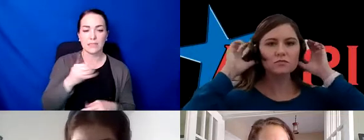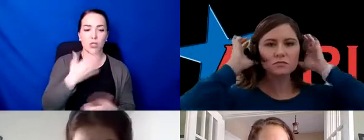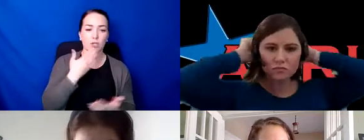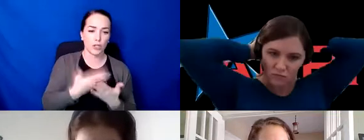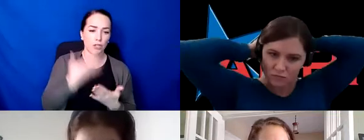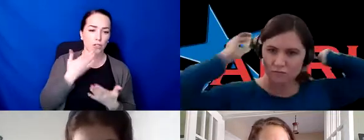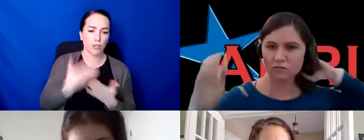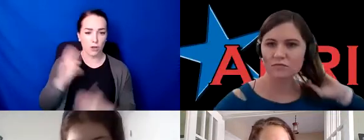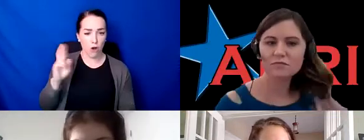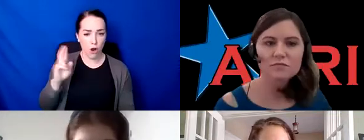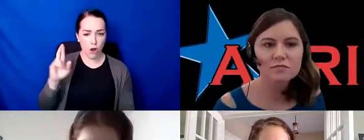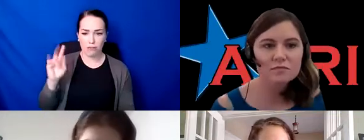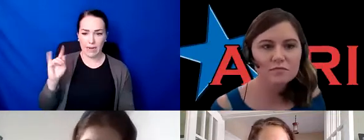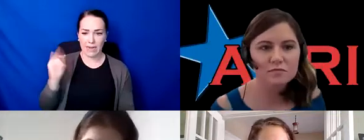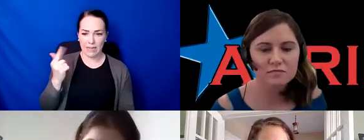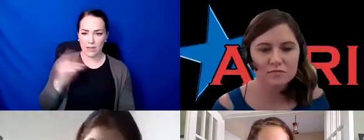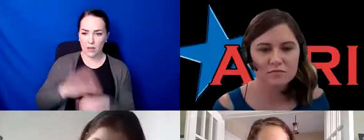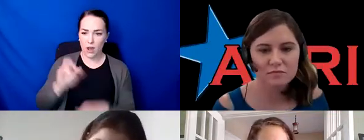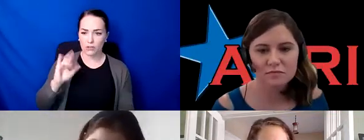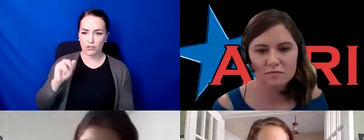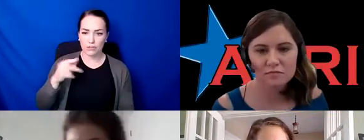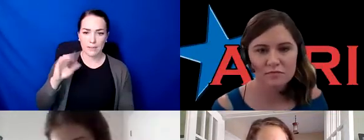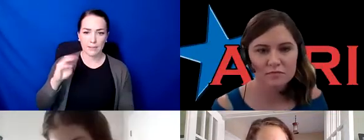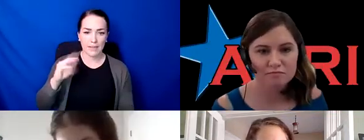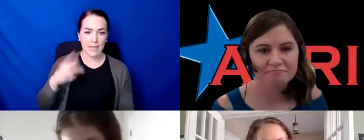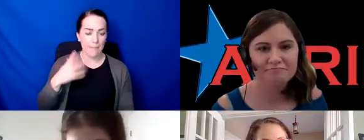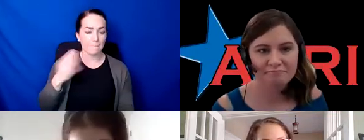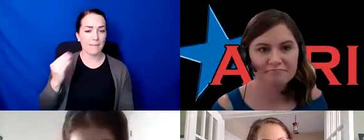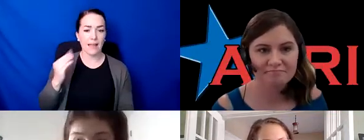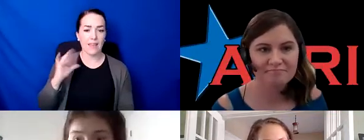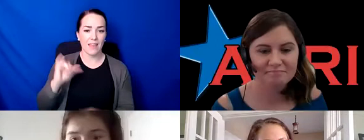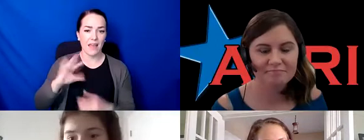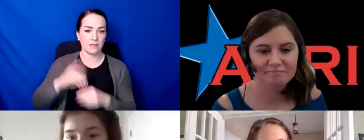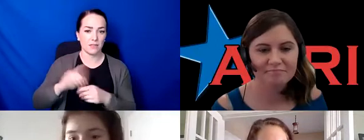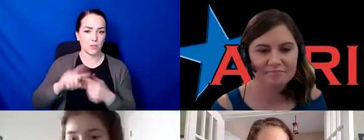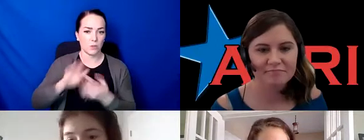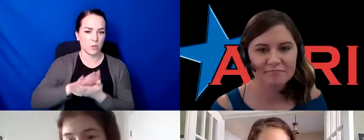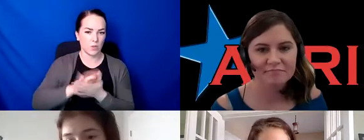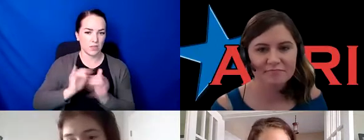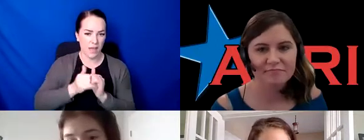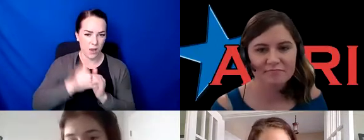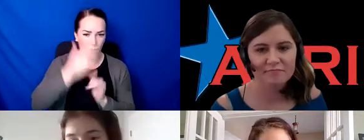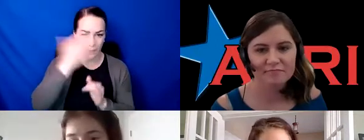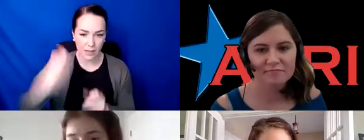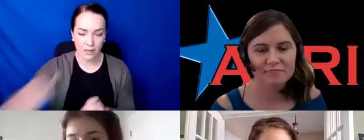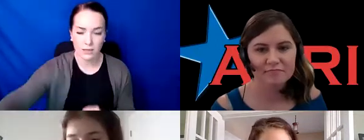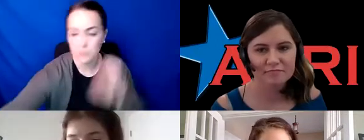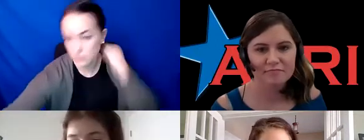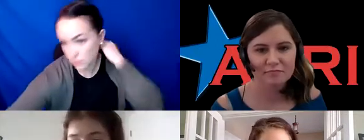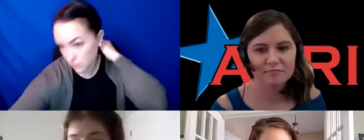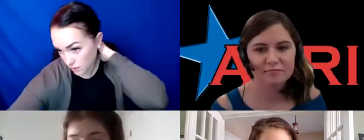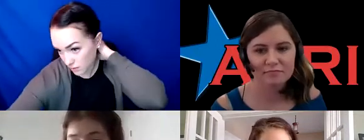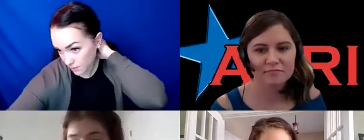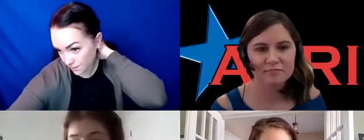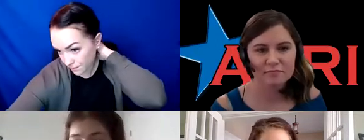Camp and getting that into schools, because it's like, as a